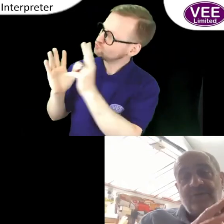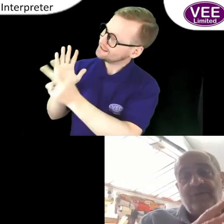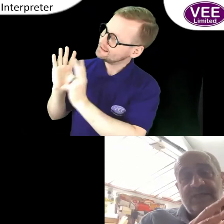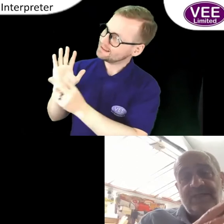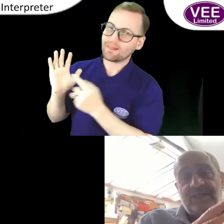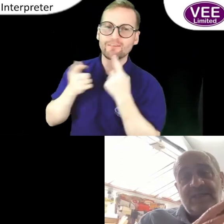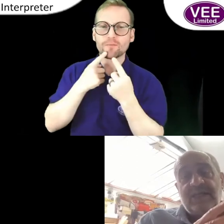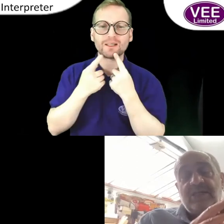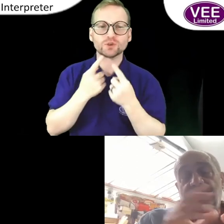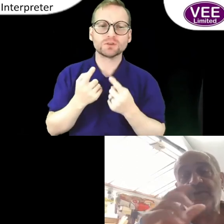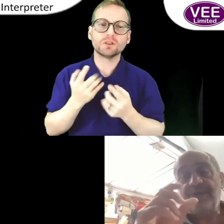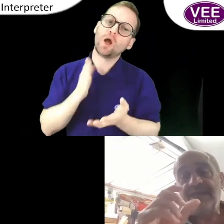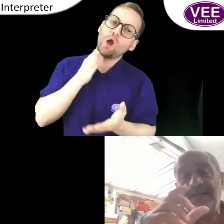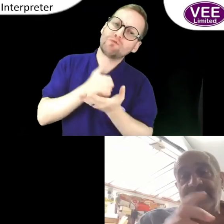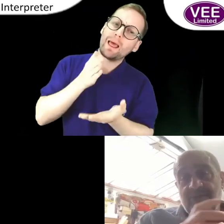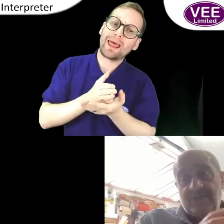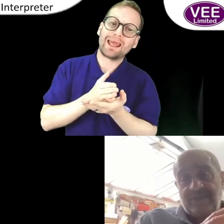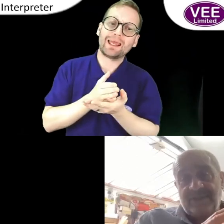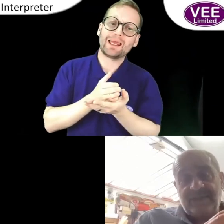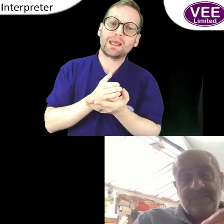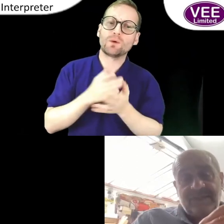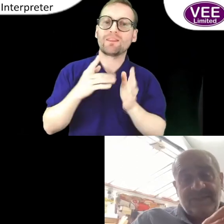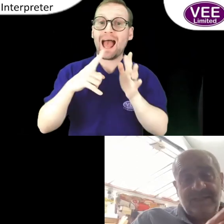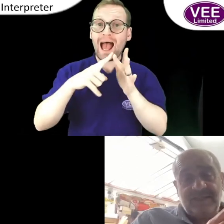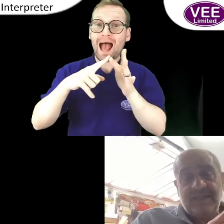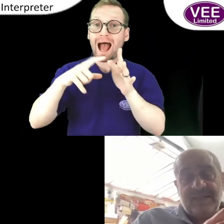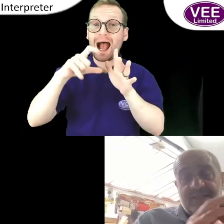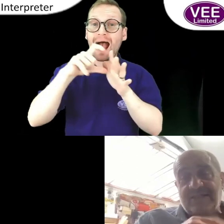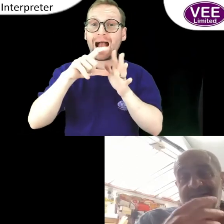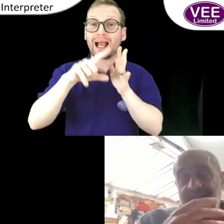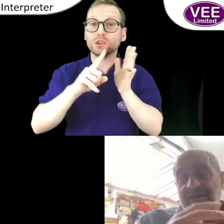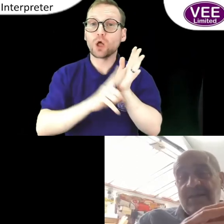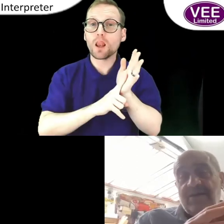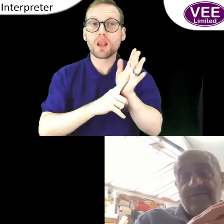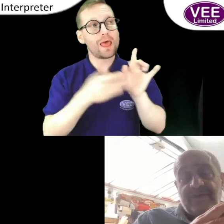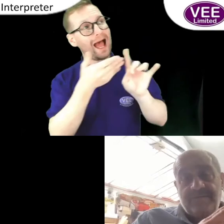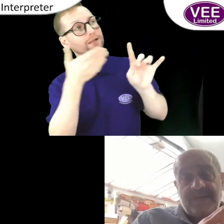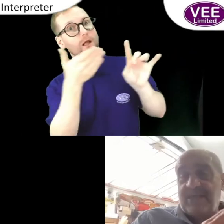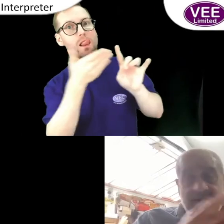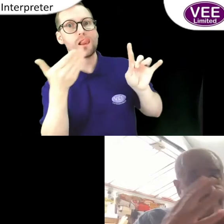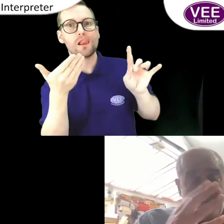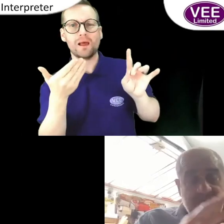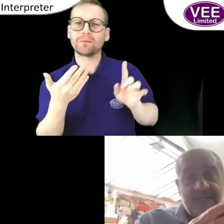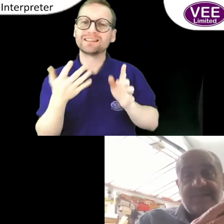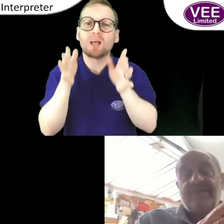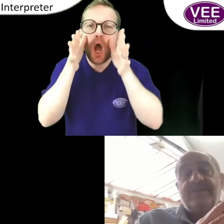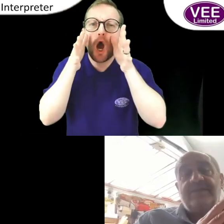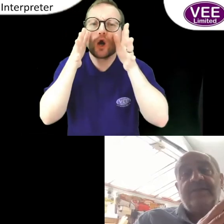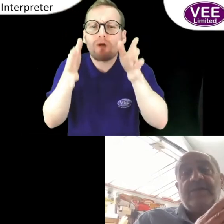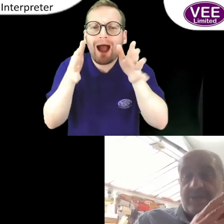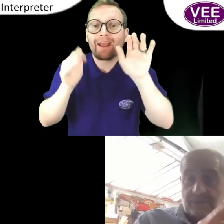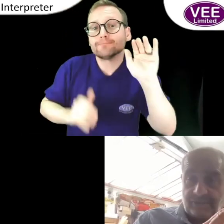is to do with idols from Syria, but it is a cry from me and from many